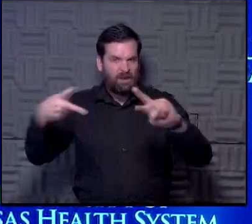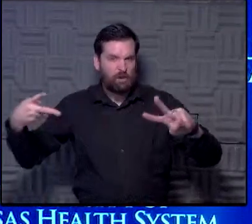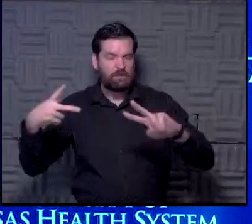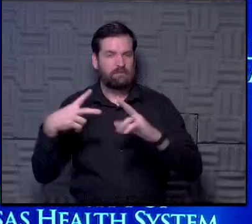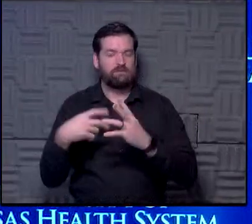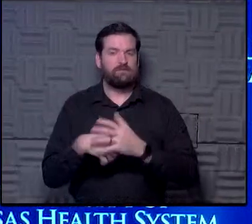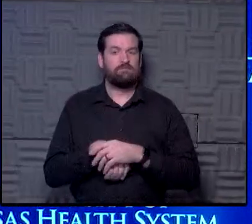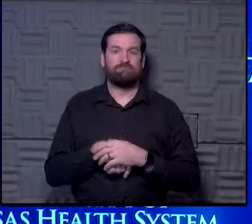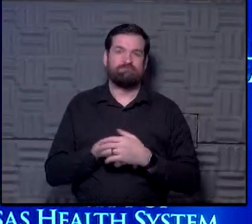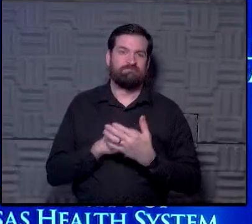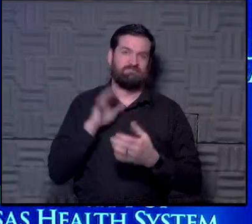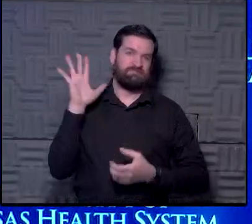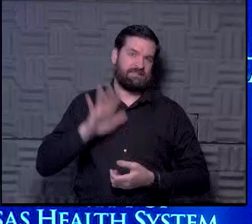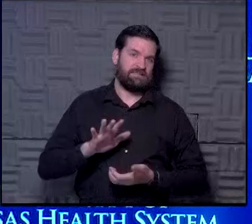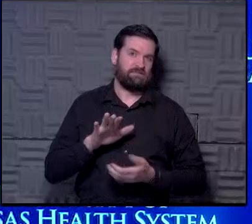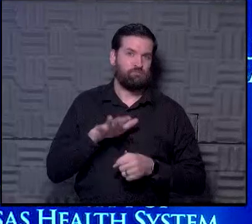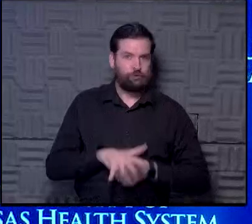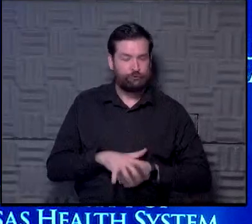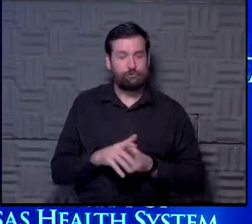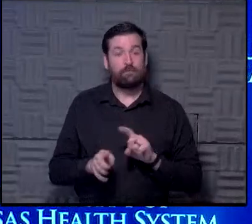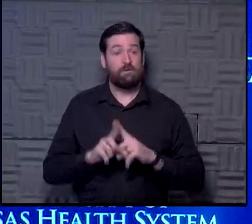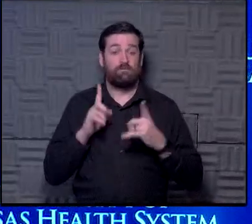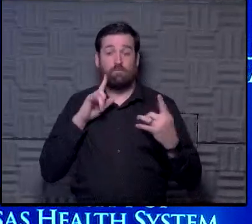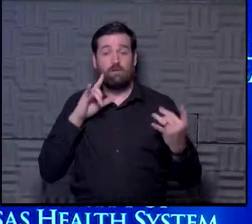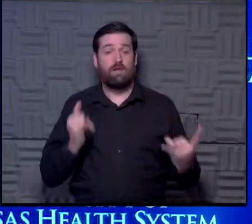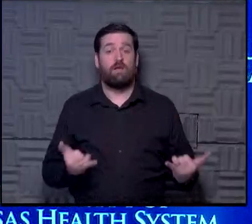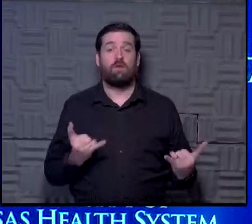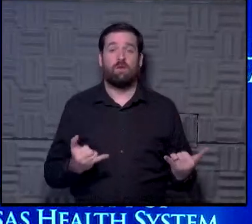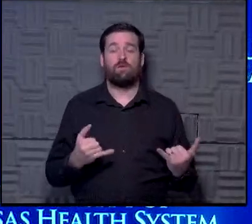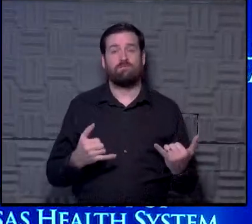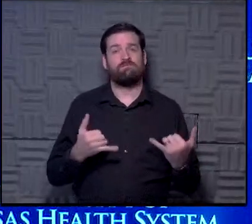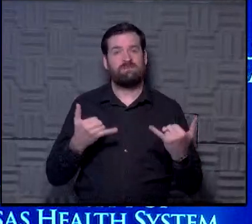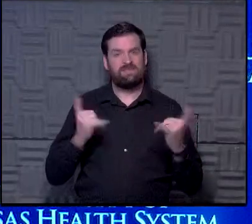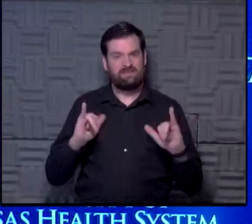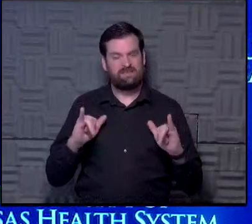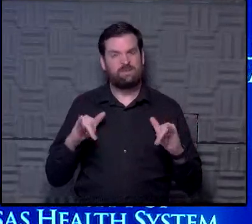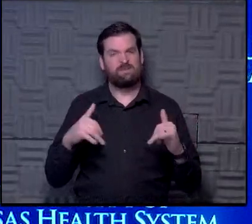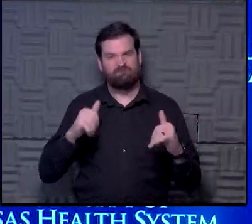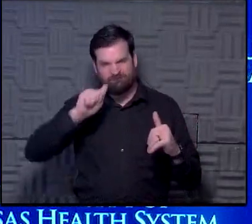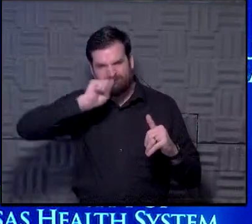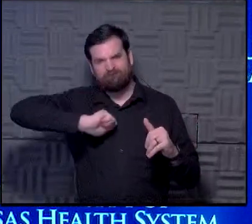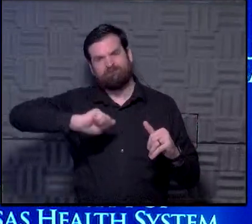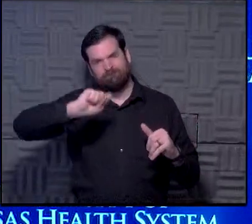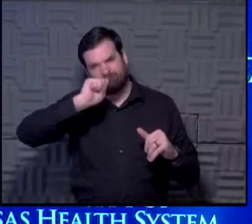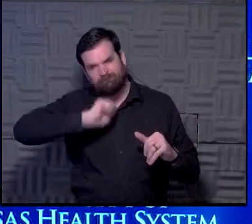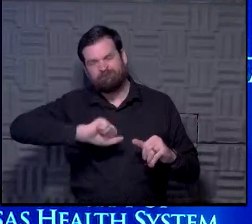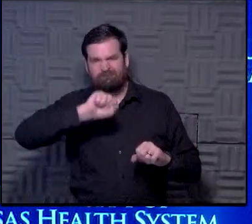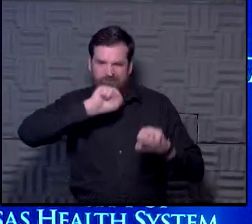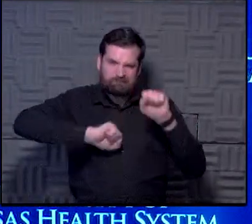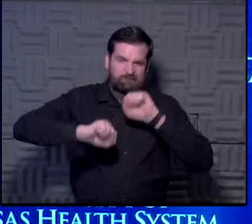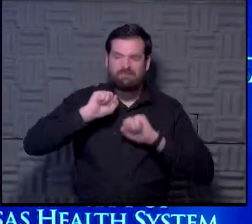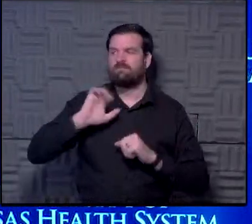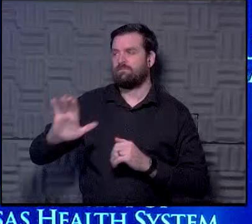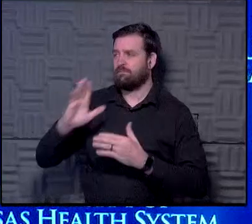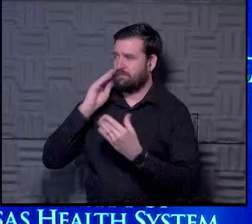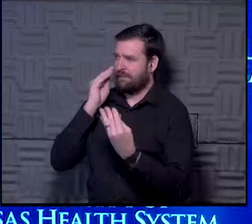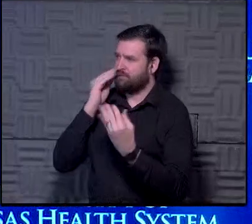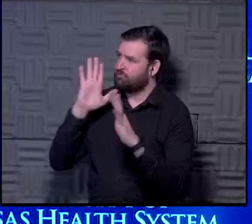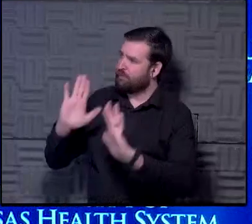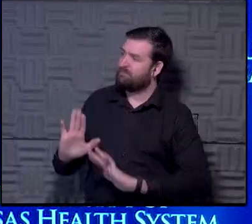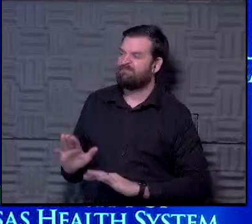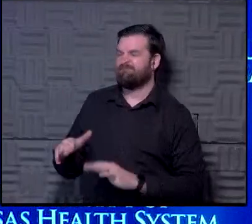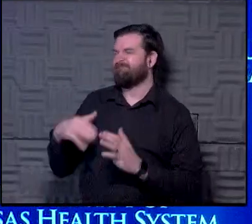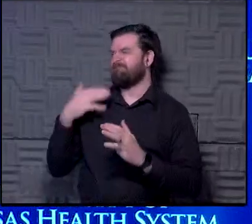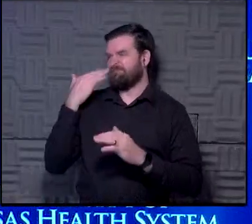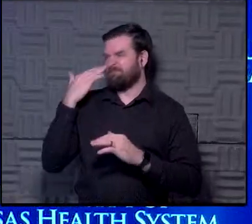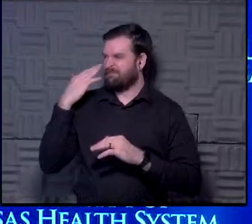would be a really good thing. Yeah. But in the meantime, it is still a slog, isn't it? And I think your data shows great. Well, I just knew you were super